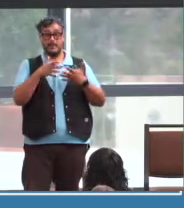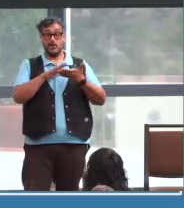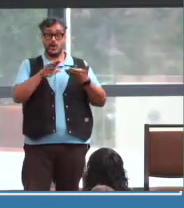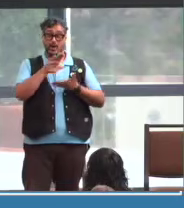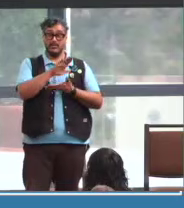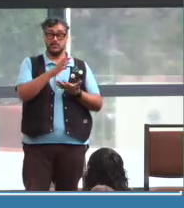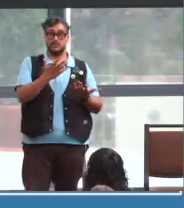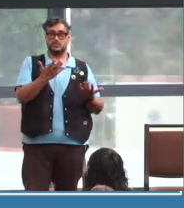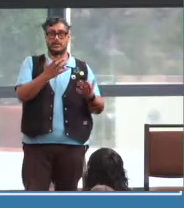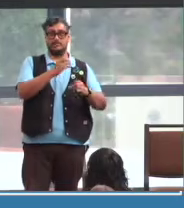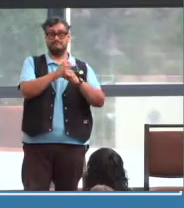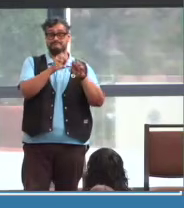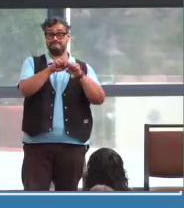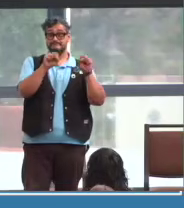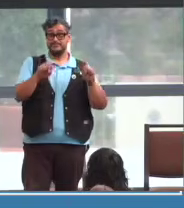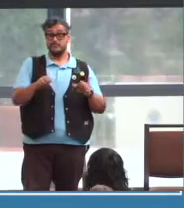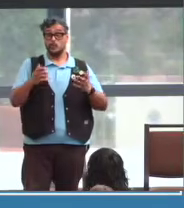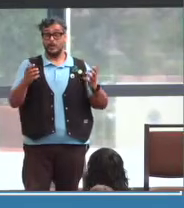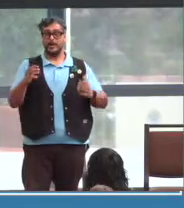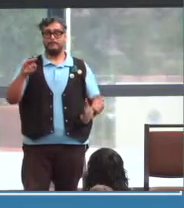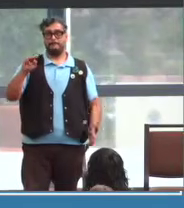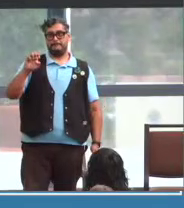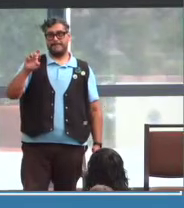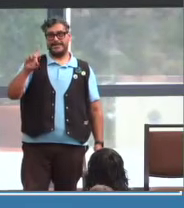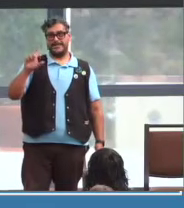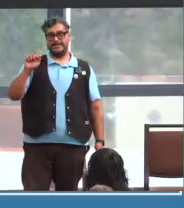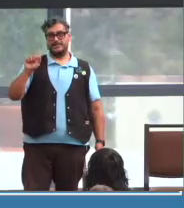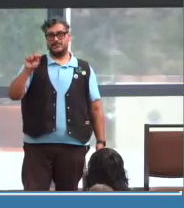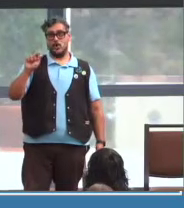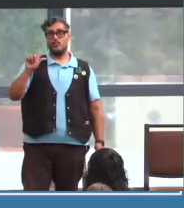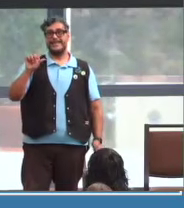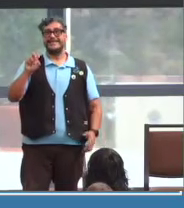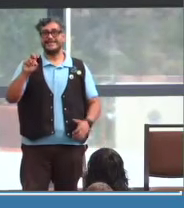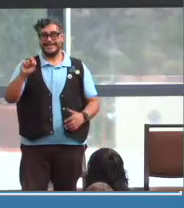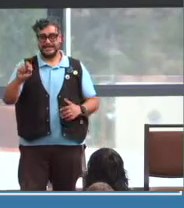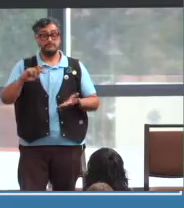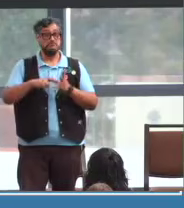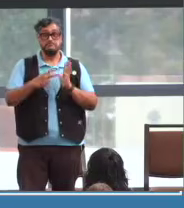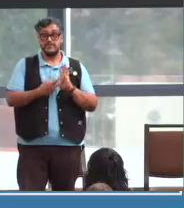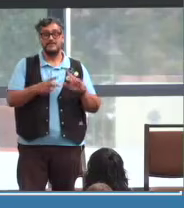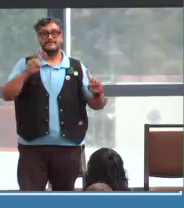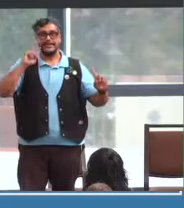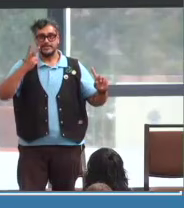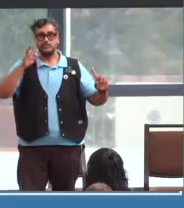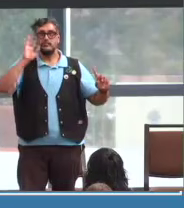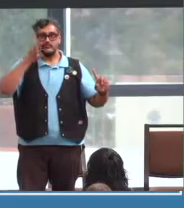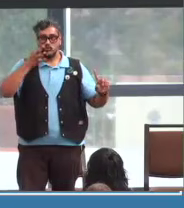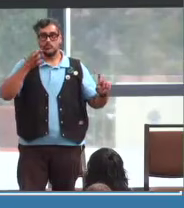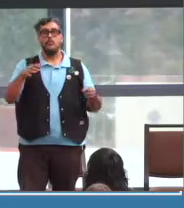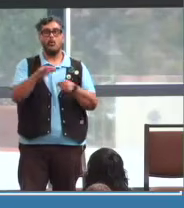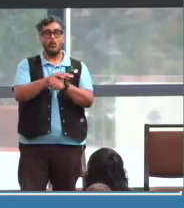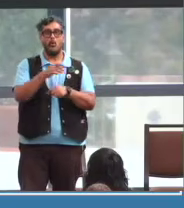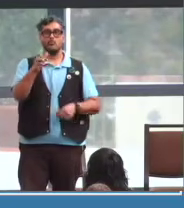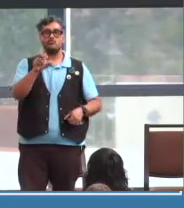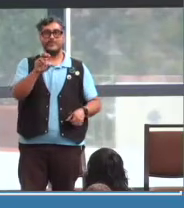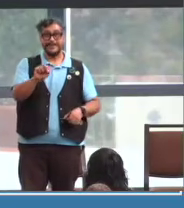guidelines is a Mediterranean diet. And I have a table here to tell you what that is. So that is basically vegetables, fruits, and whole grains, and basically